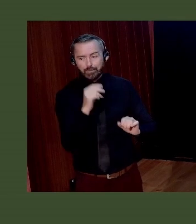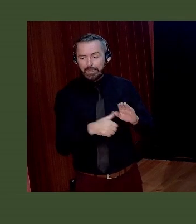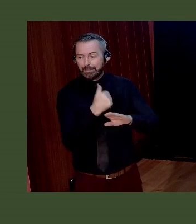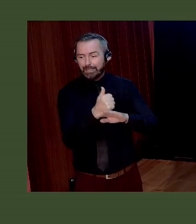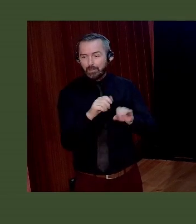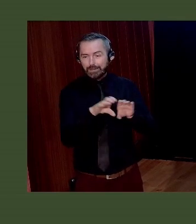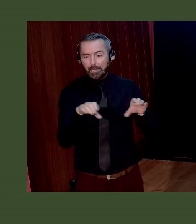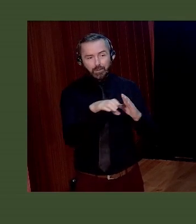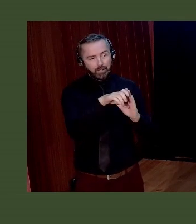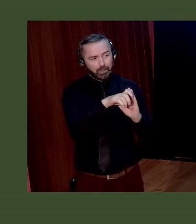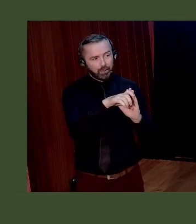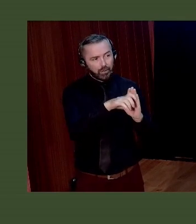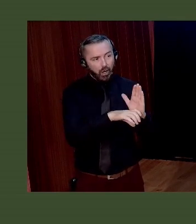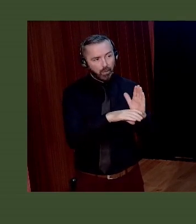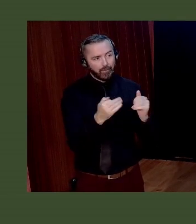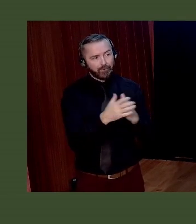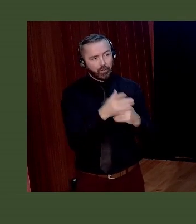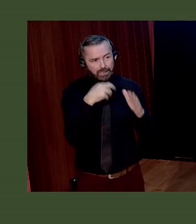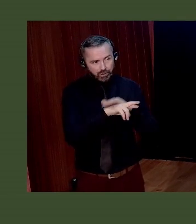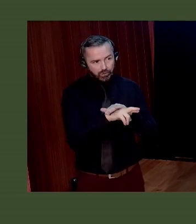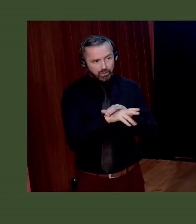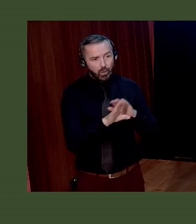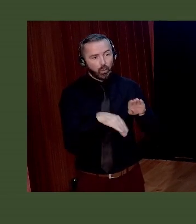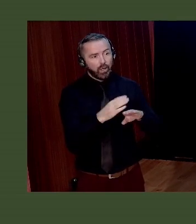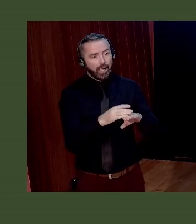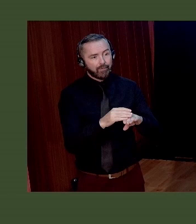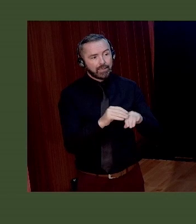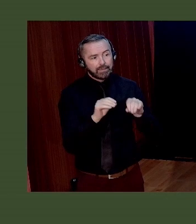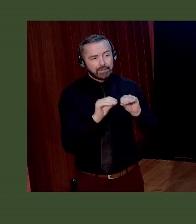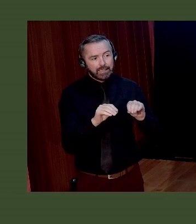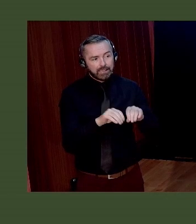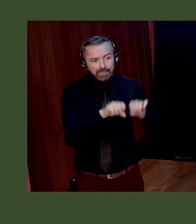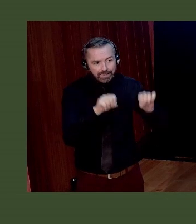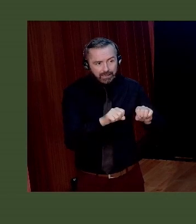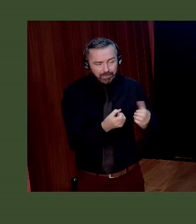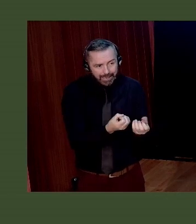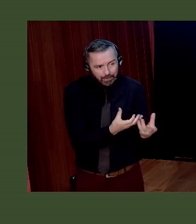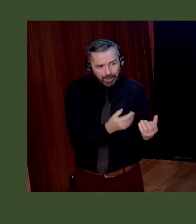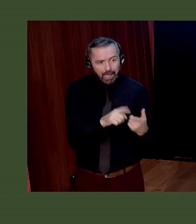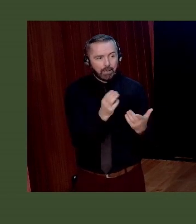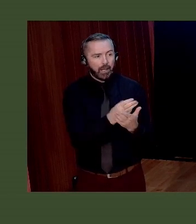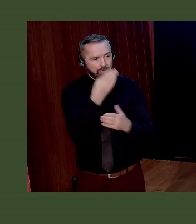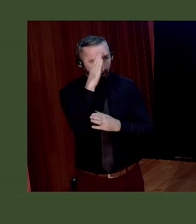column for teachers, in which teaching methods were discussed and explained, as well as parts of Irish grammar.